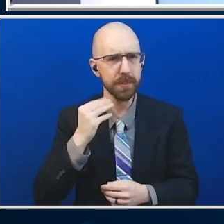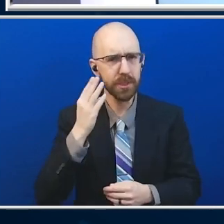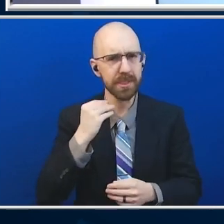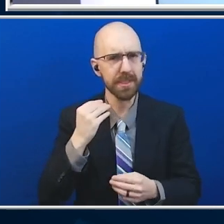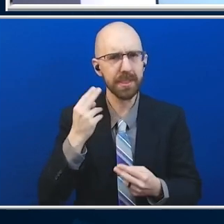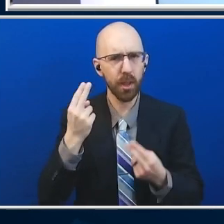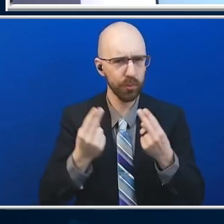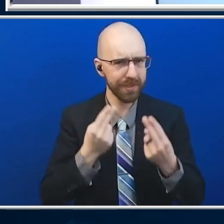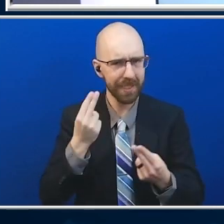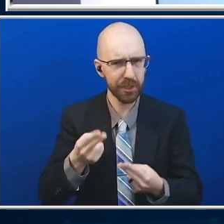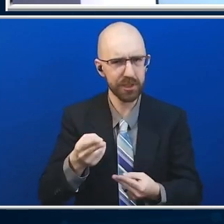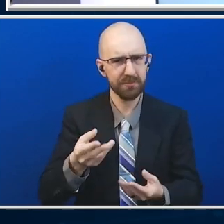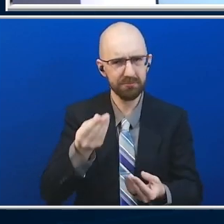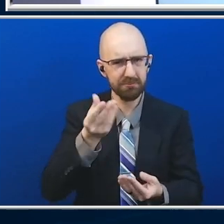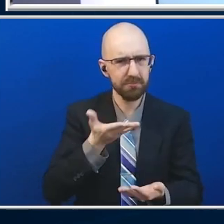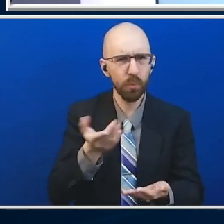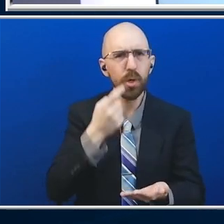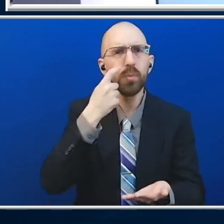first noticed.